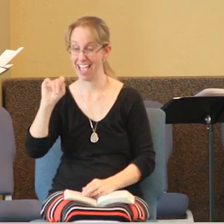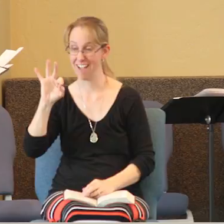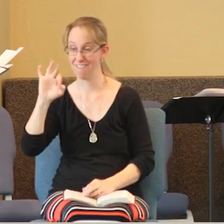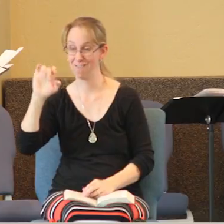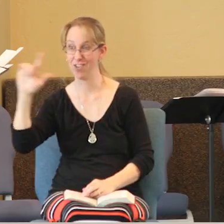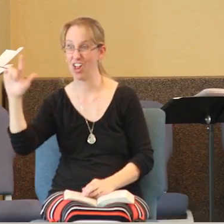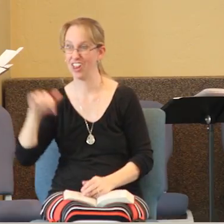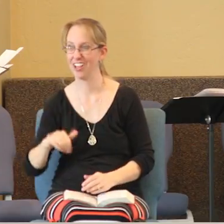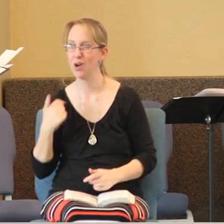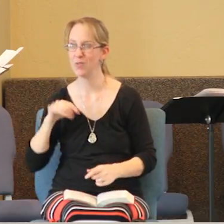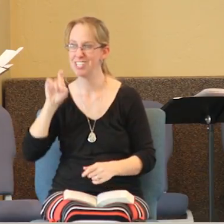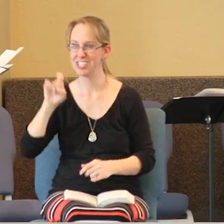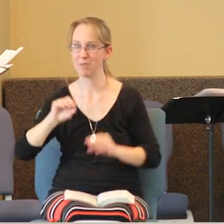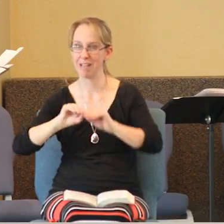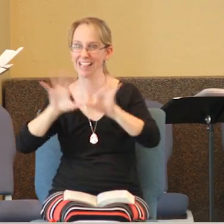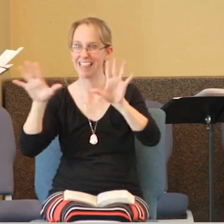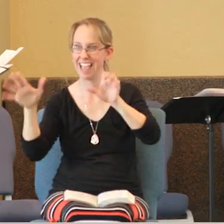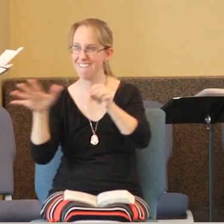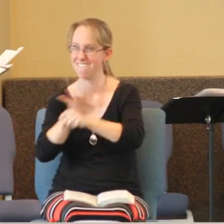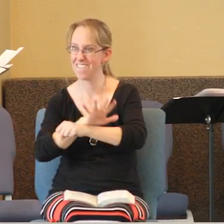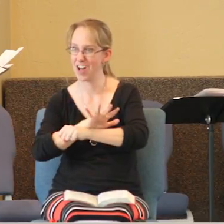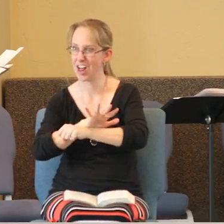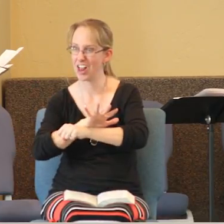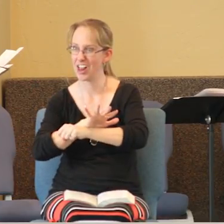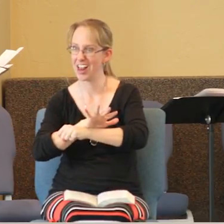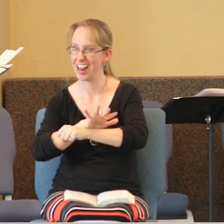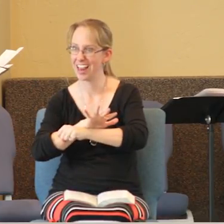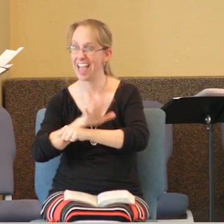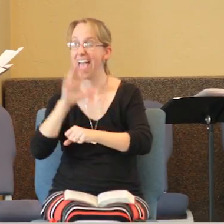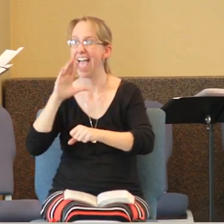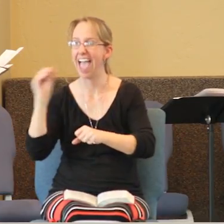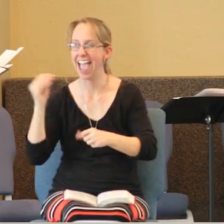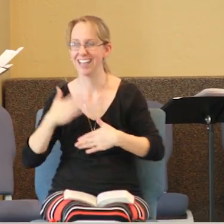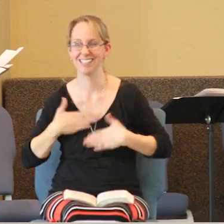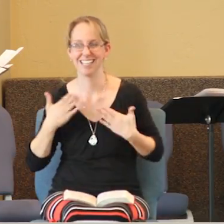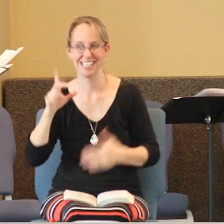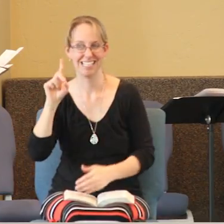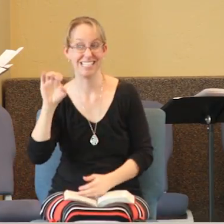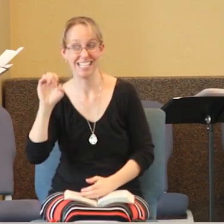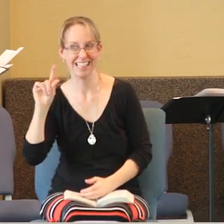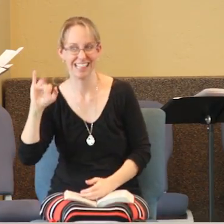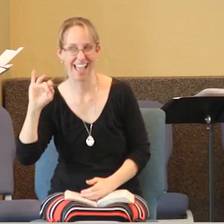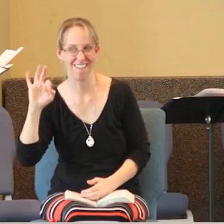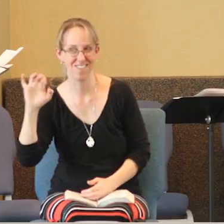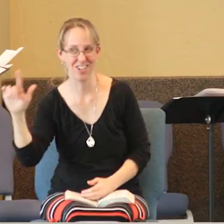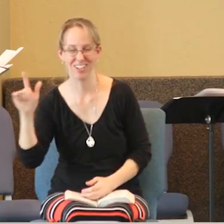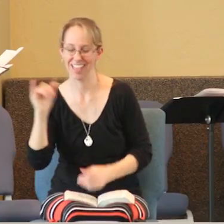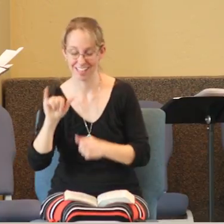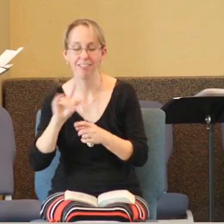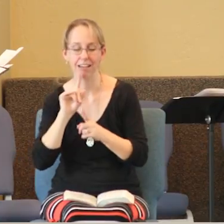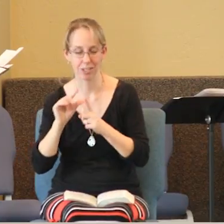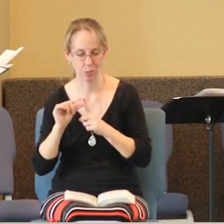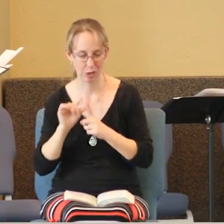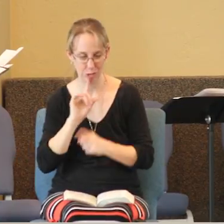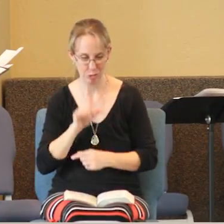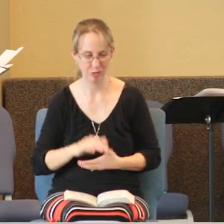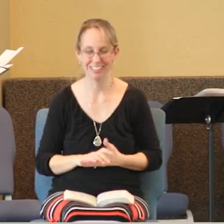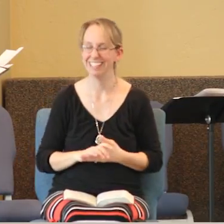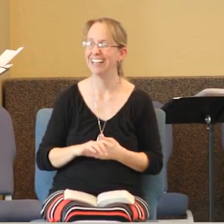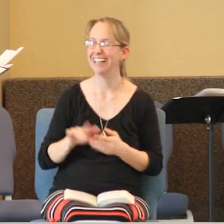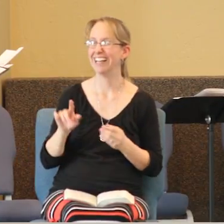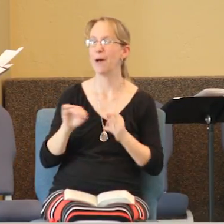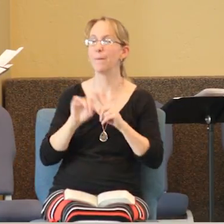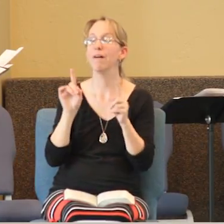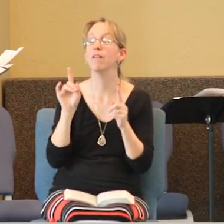We should be lightful and delightful. That is a word. So that when people